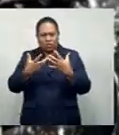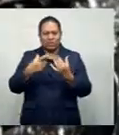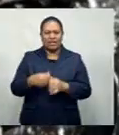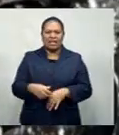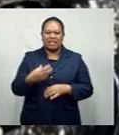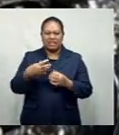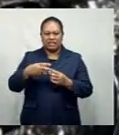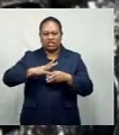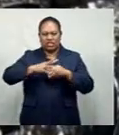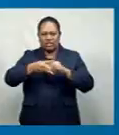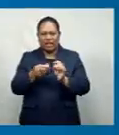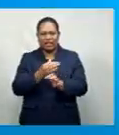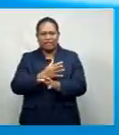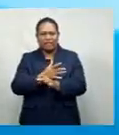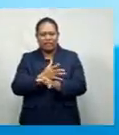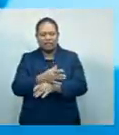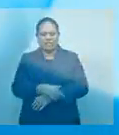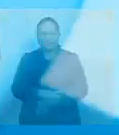shellfish.